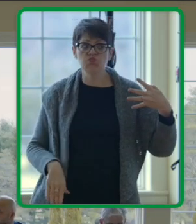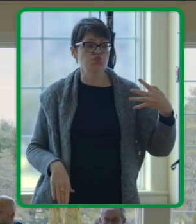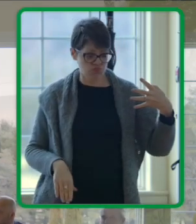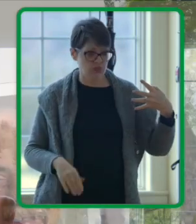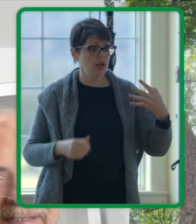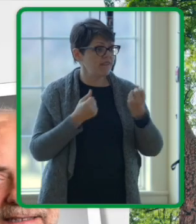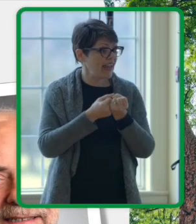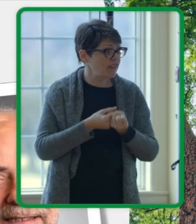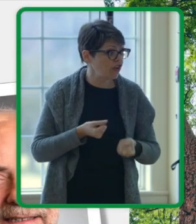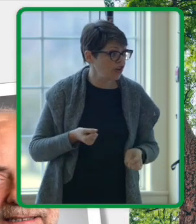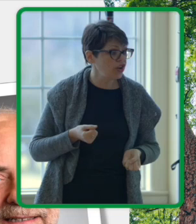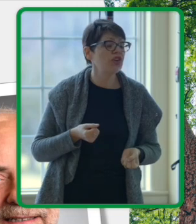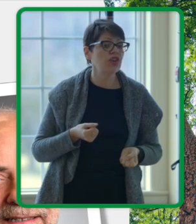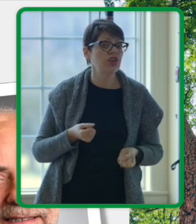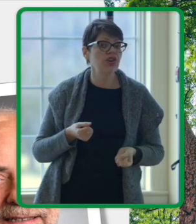All in favor?